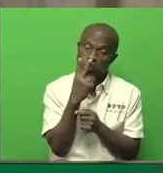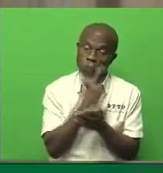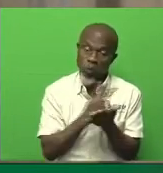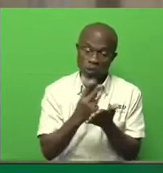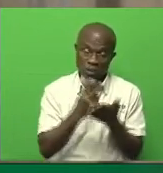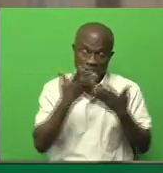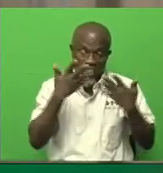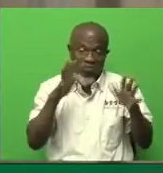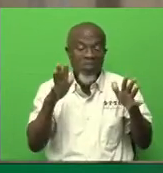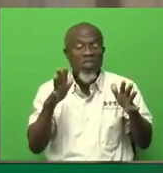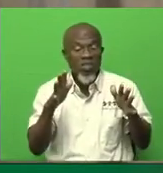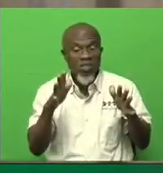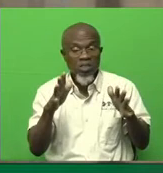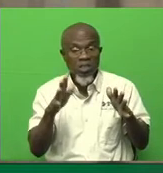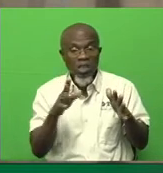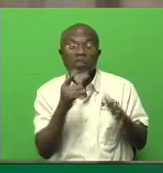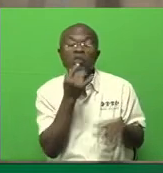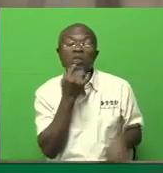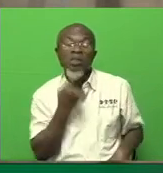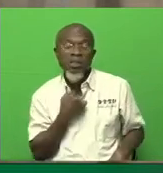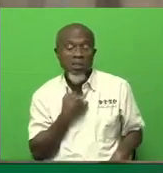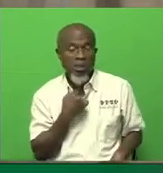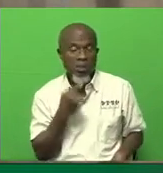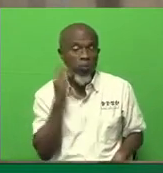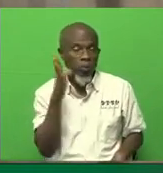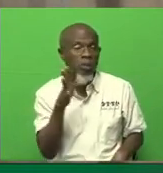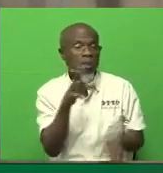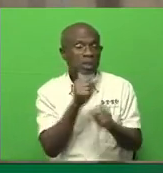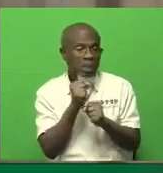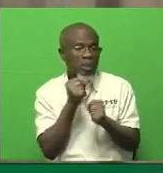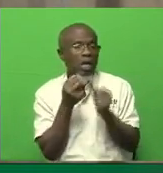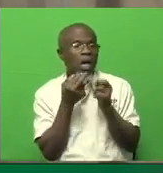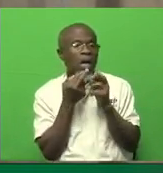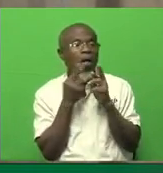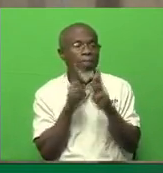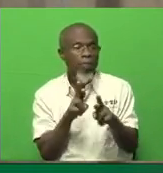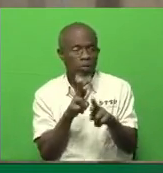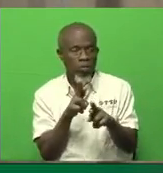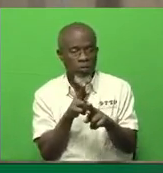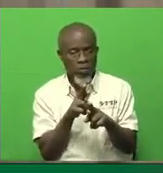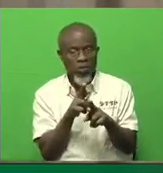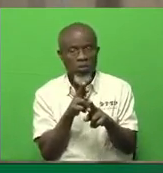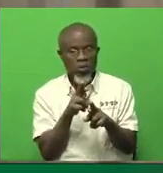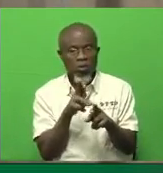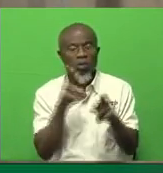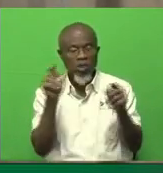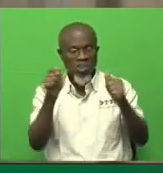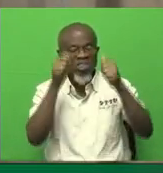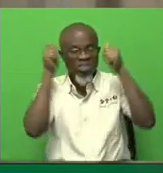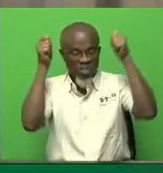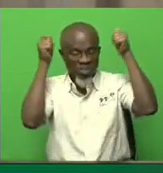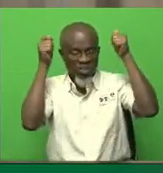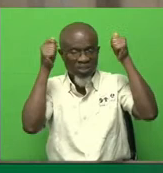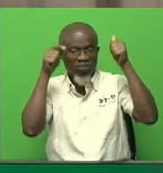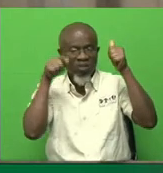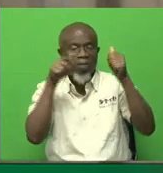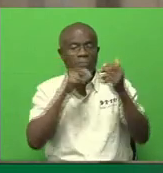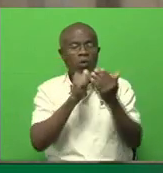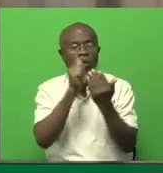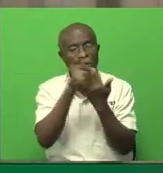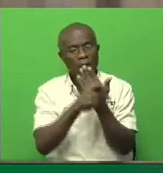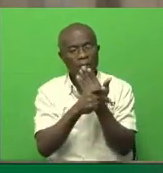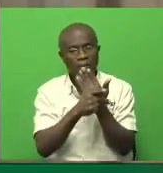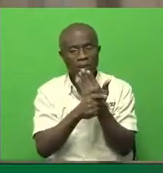it has elapsed but you told us that we would get a report on the successes of this program